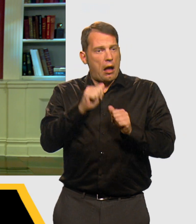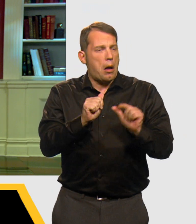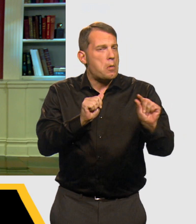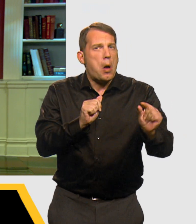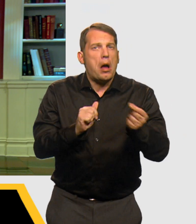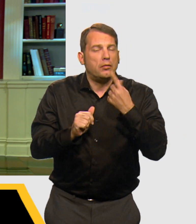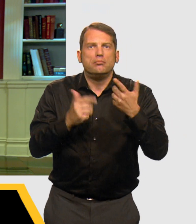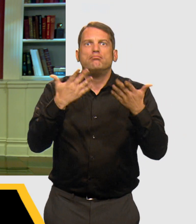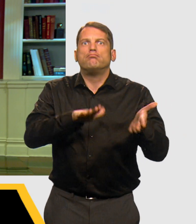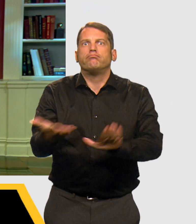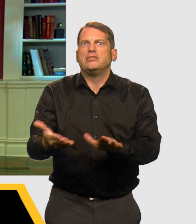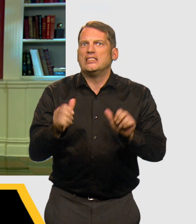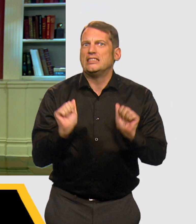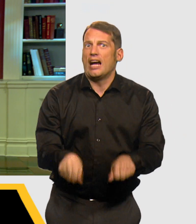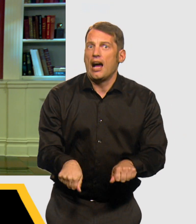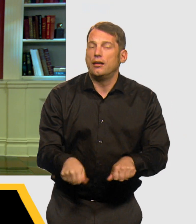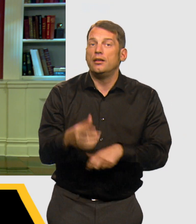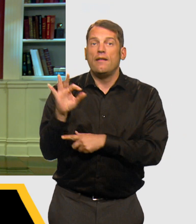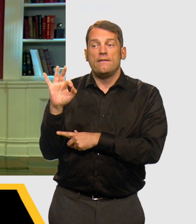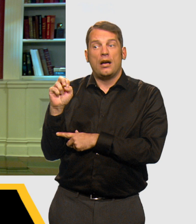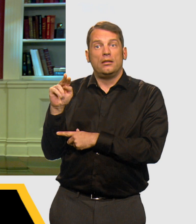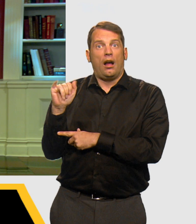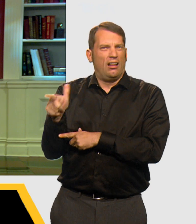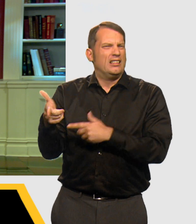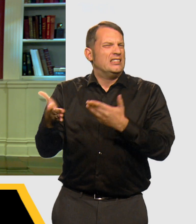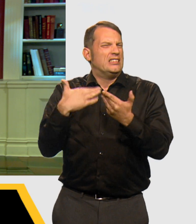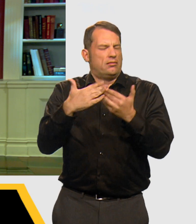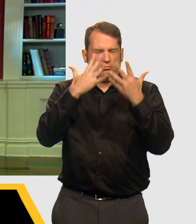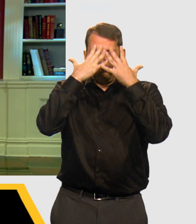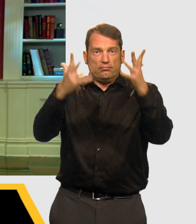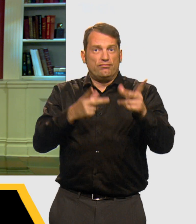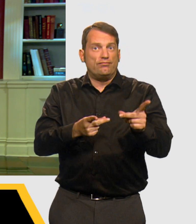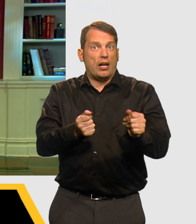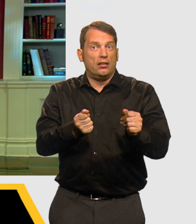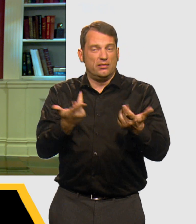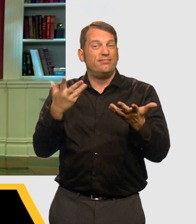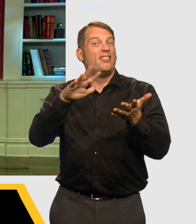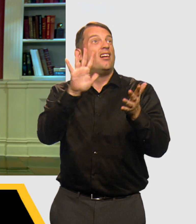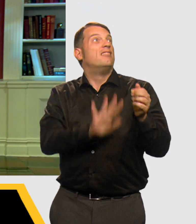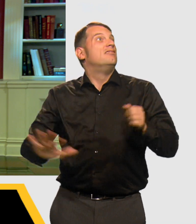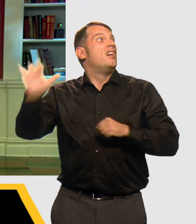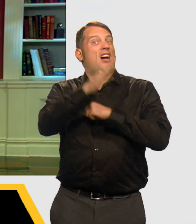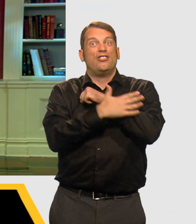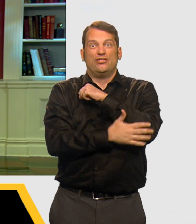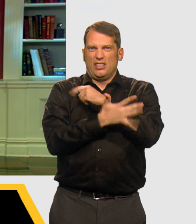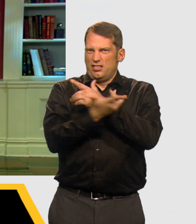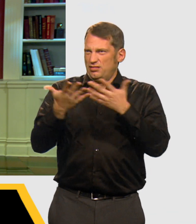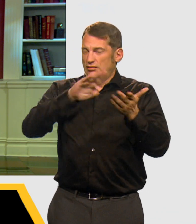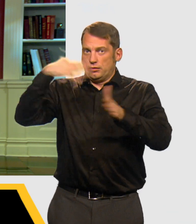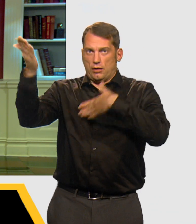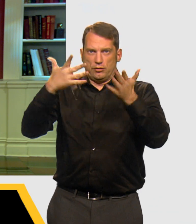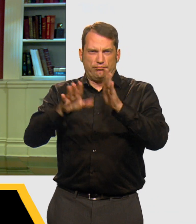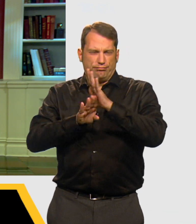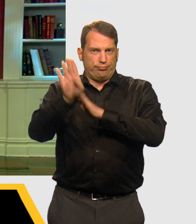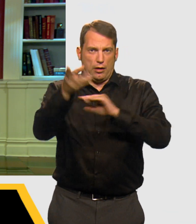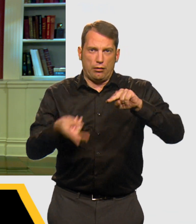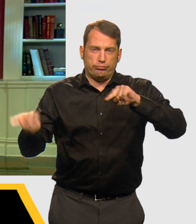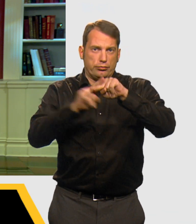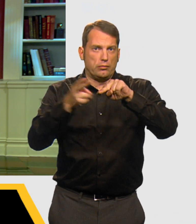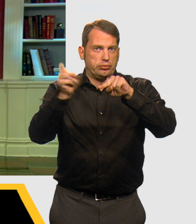no tolerance to opioids. Fentanyl acts fast and has caused a huge spike in overdose deaths around the